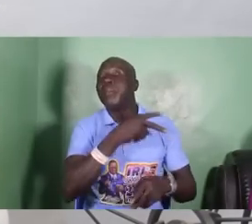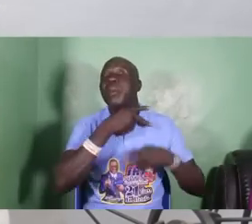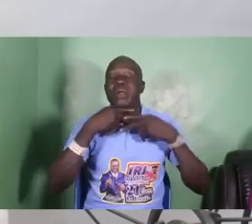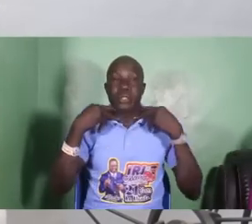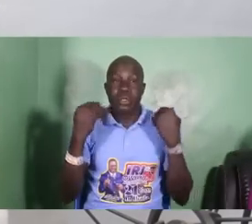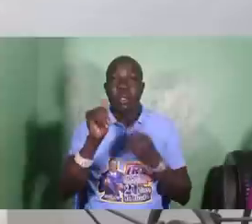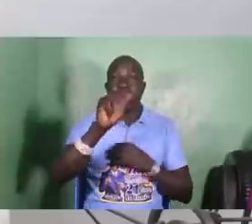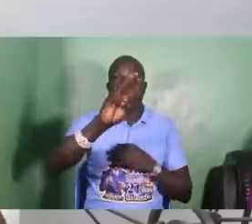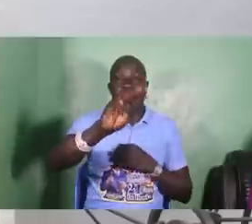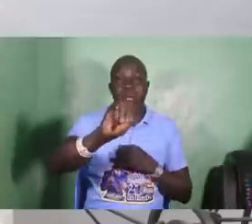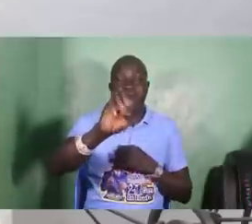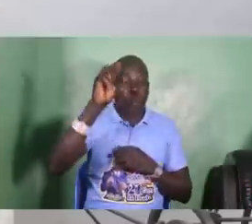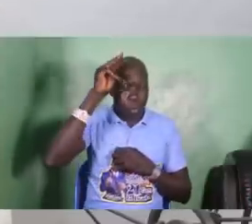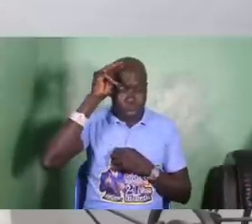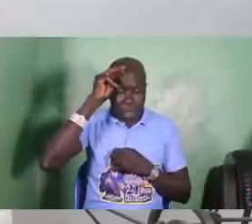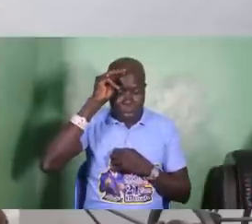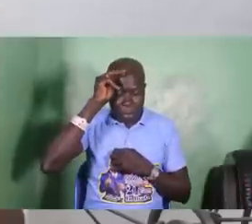I greet Pastor Mustafa.